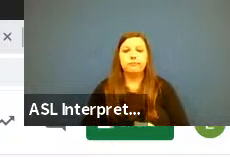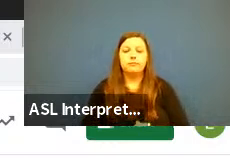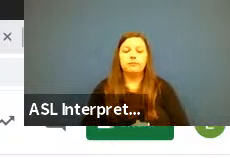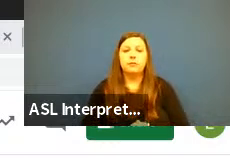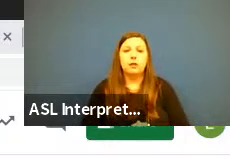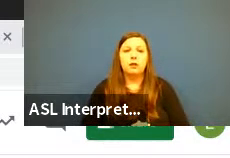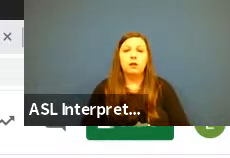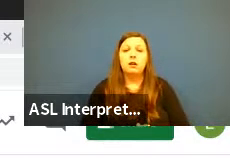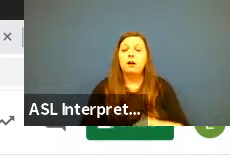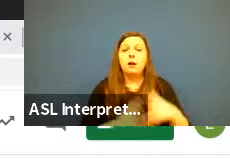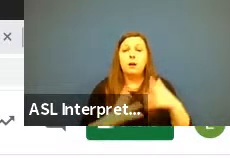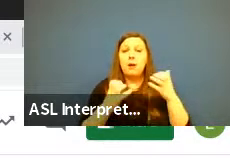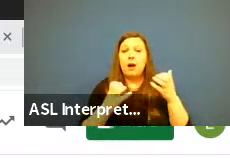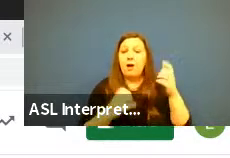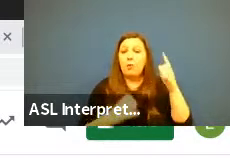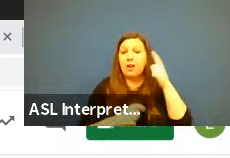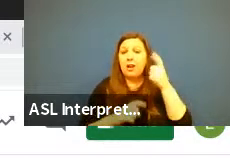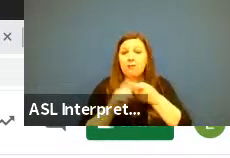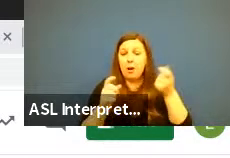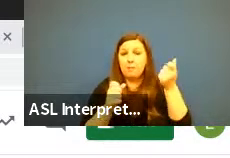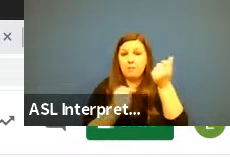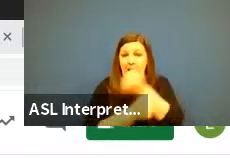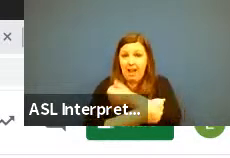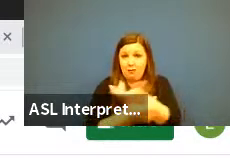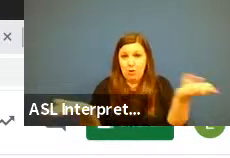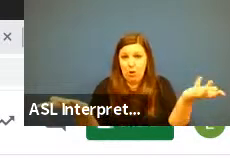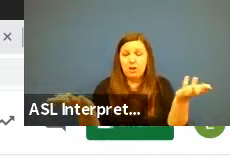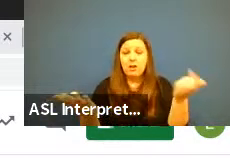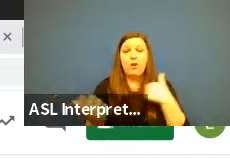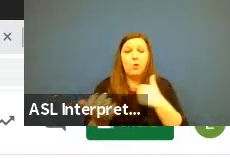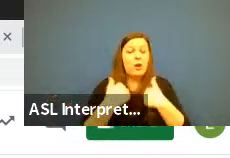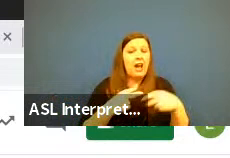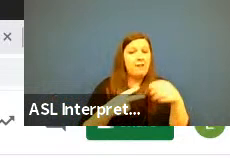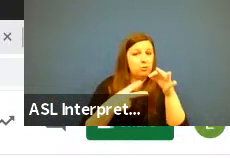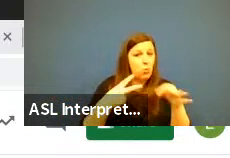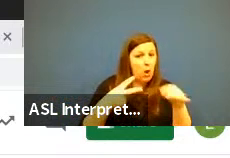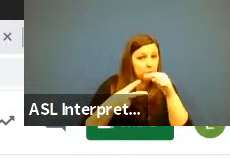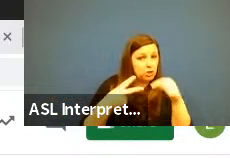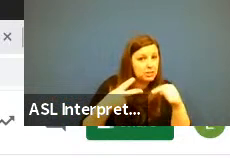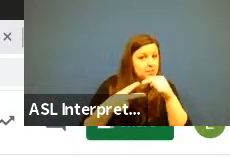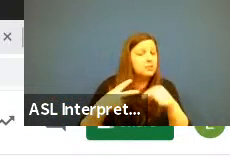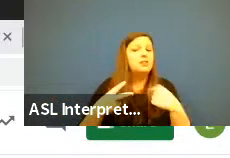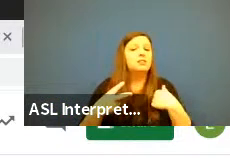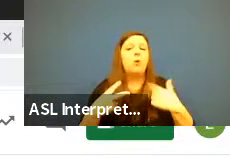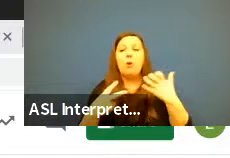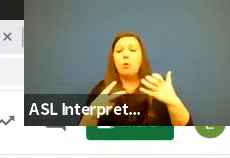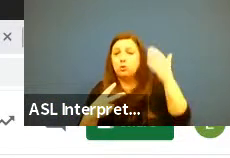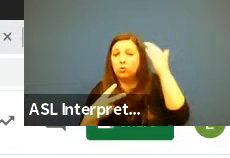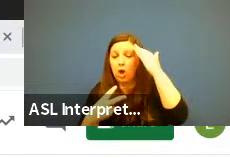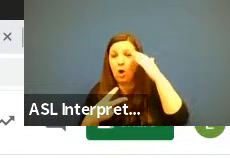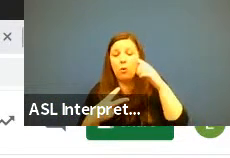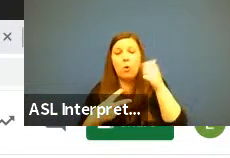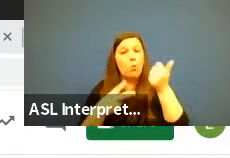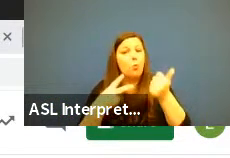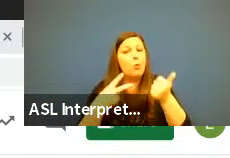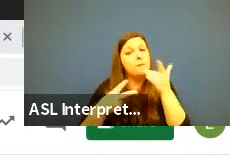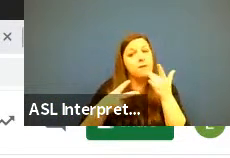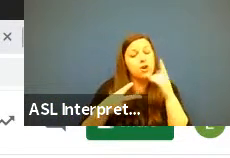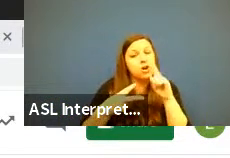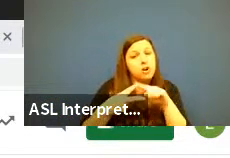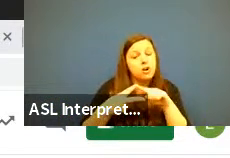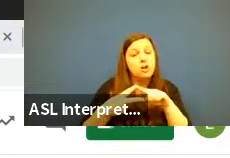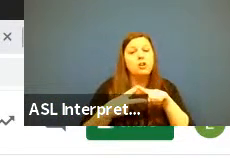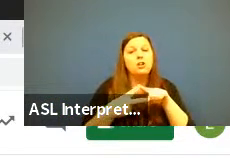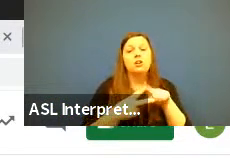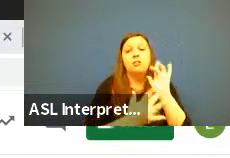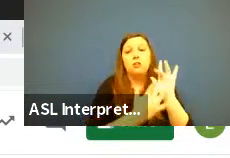I would like to hear from everyone. Like, you know, we have 2 options. I would like to kind of know, you like the first option of going with GSBA, or